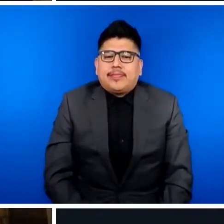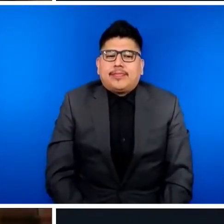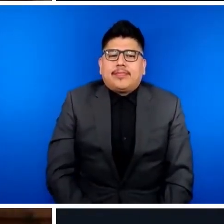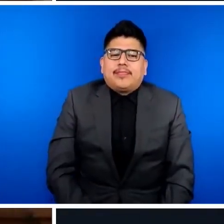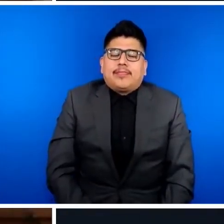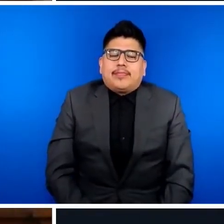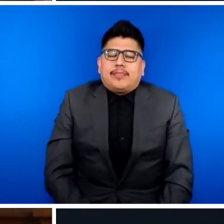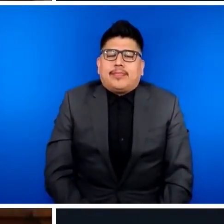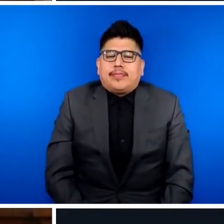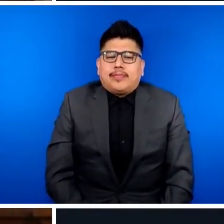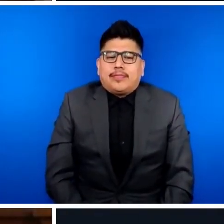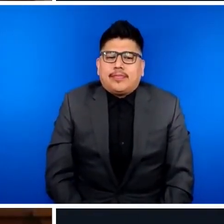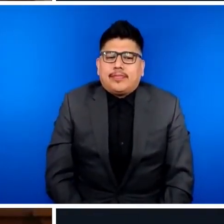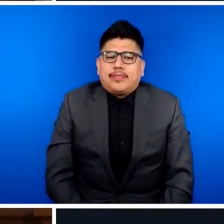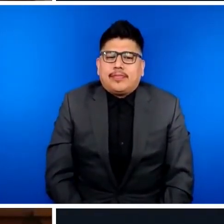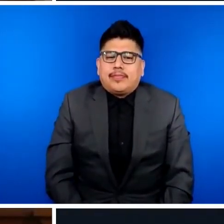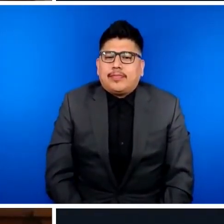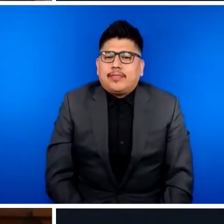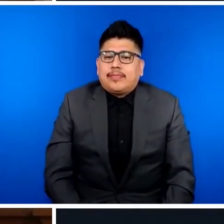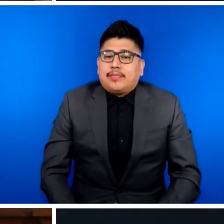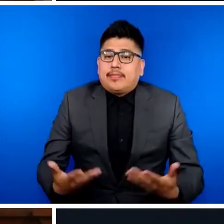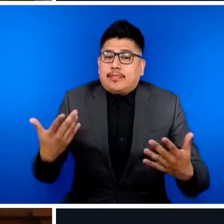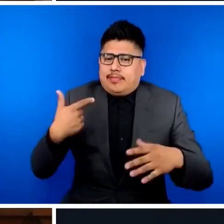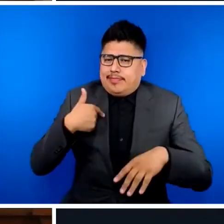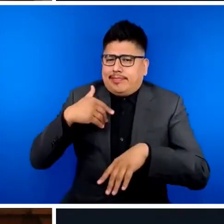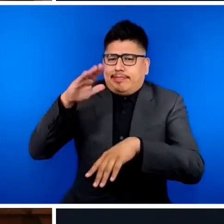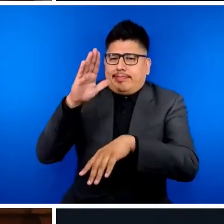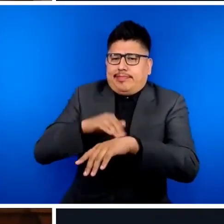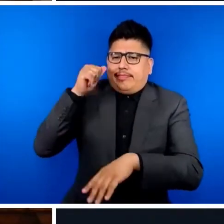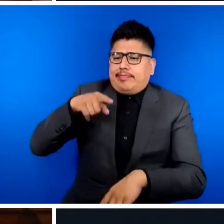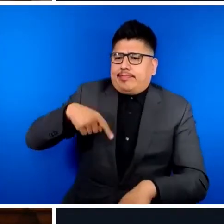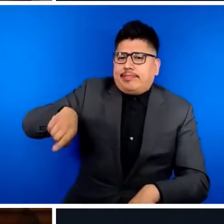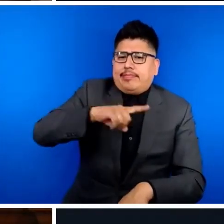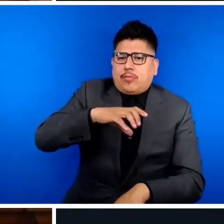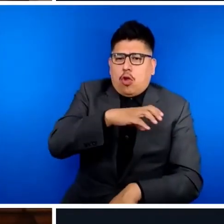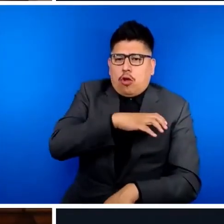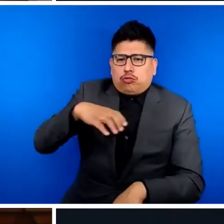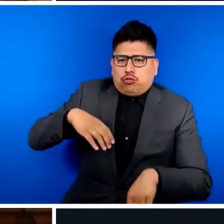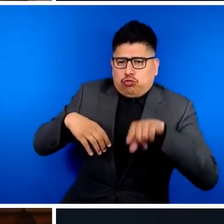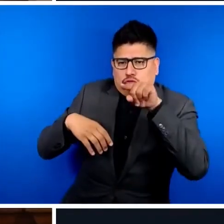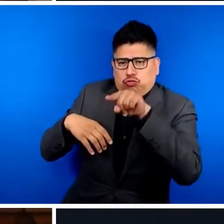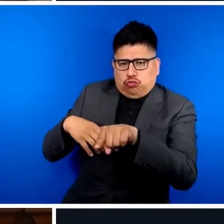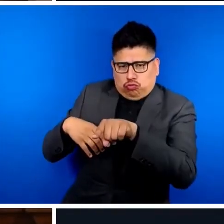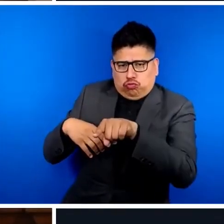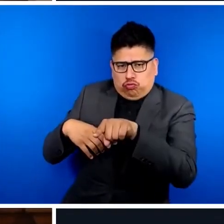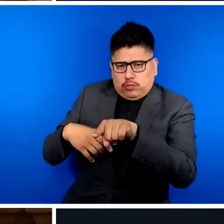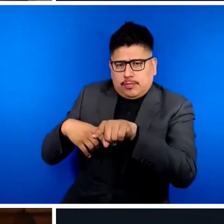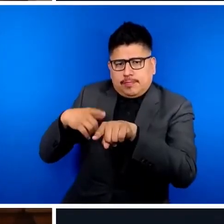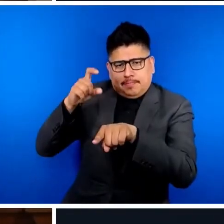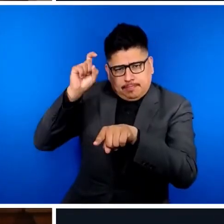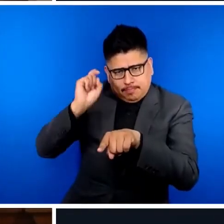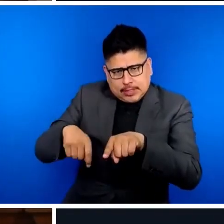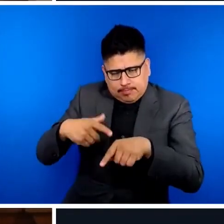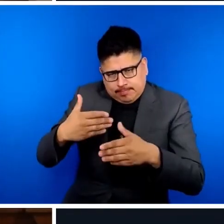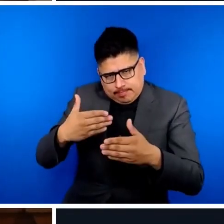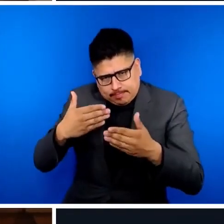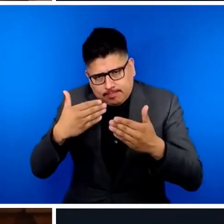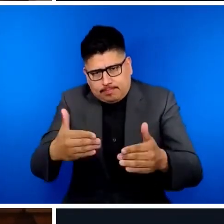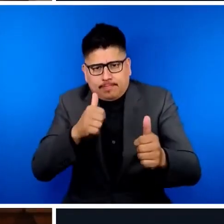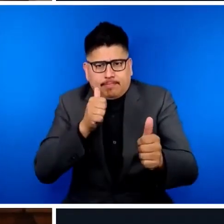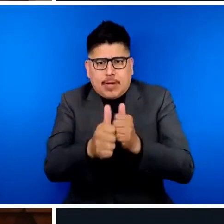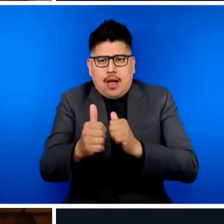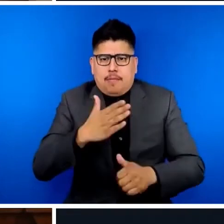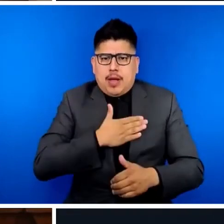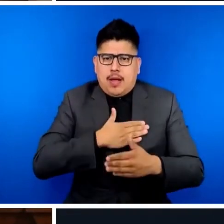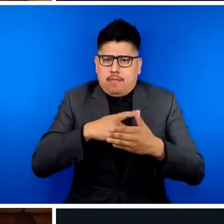So now I'm calling on Congress to codify my most favored nation program into law. Now, the one thing, I'm not sure it